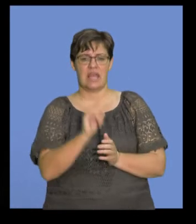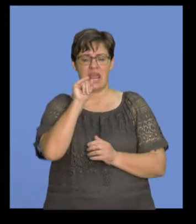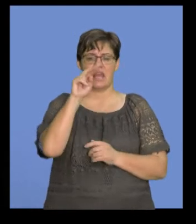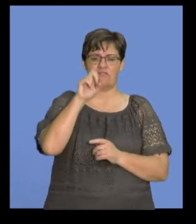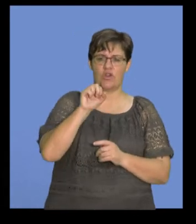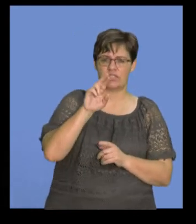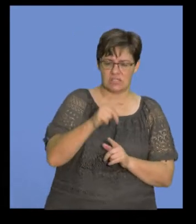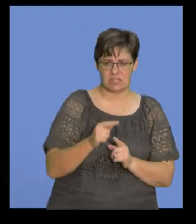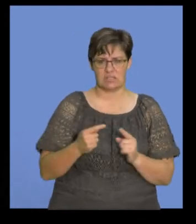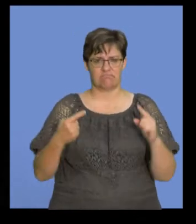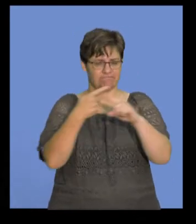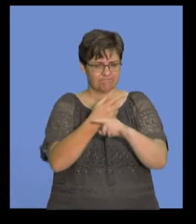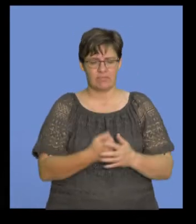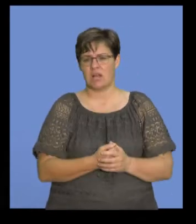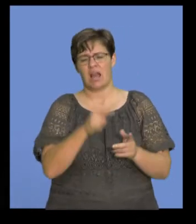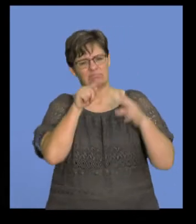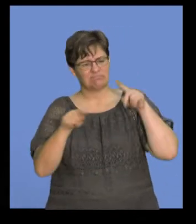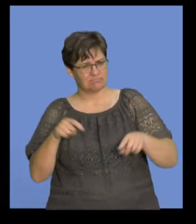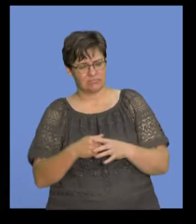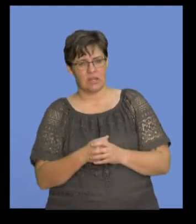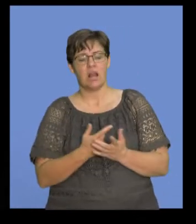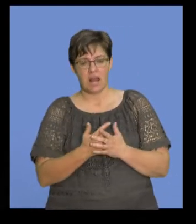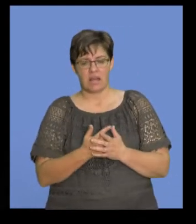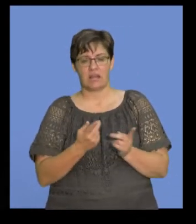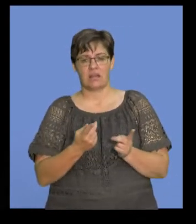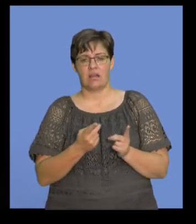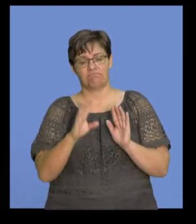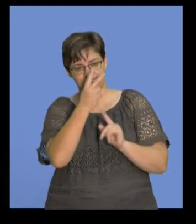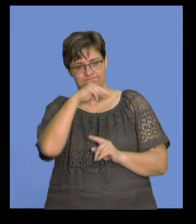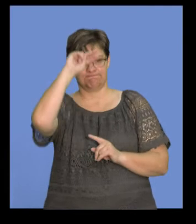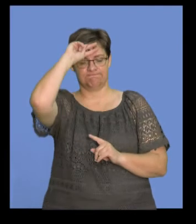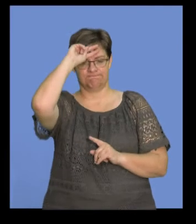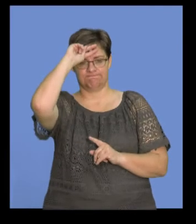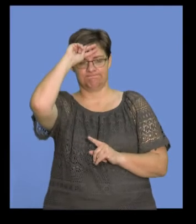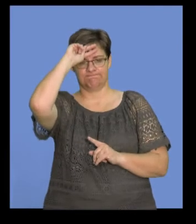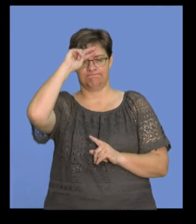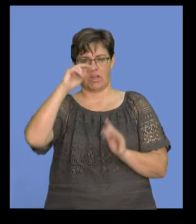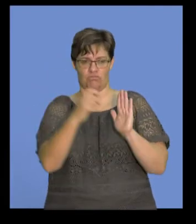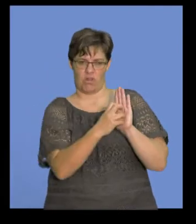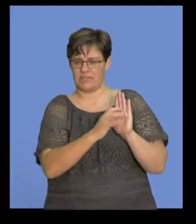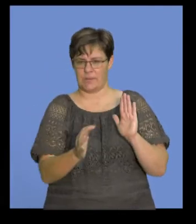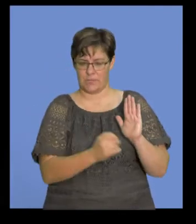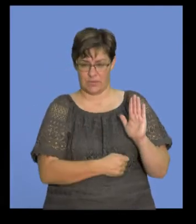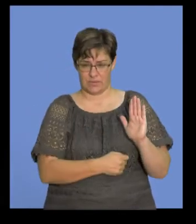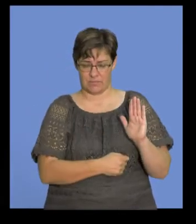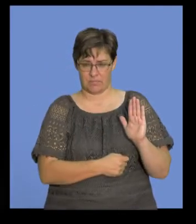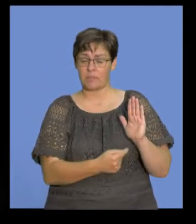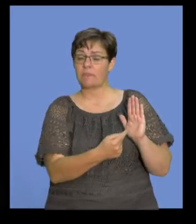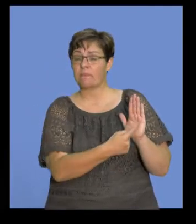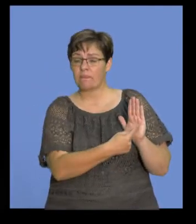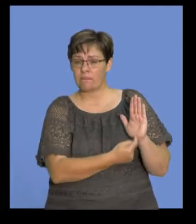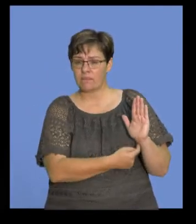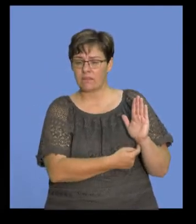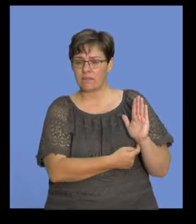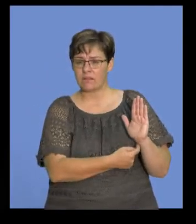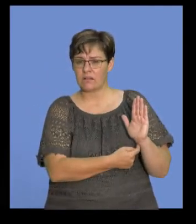proportionate, inversely proportionate. So these are terms that we often use when we interpret graphs. So the